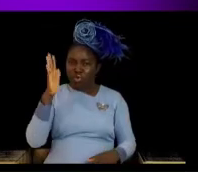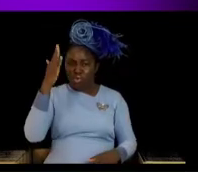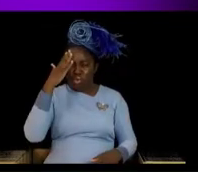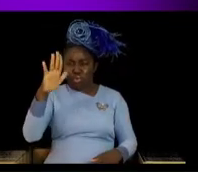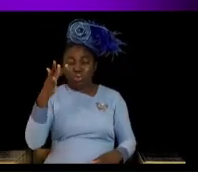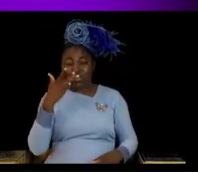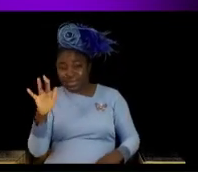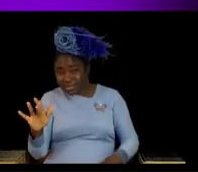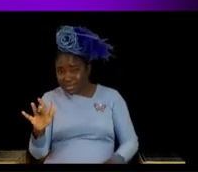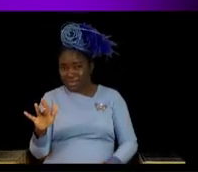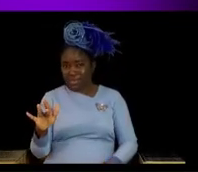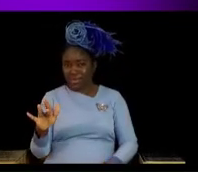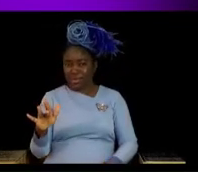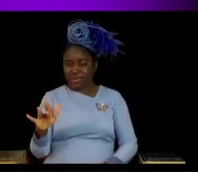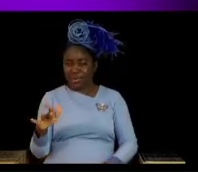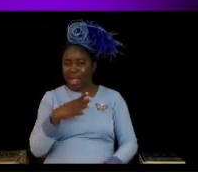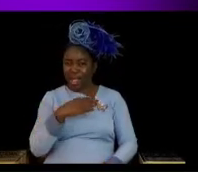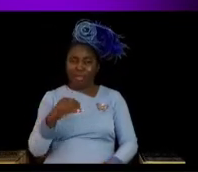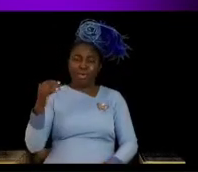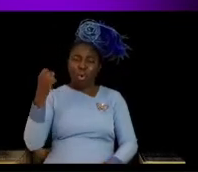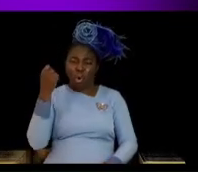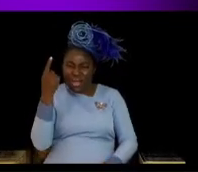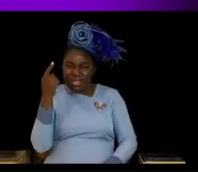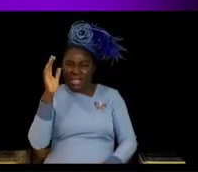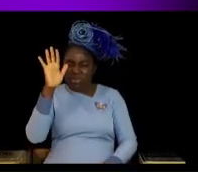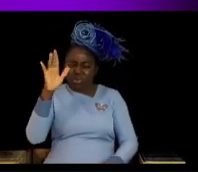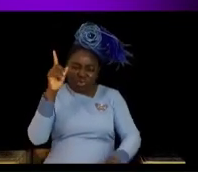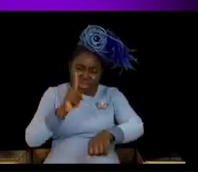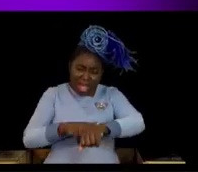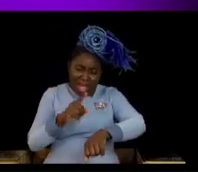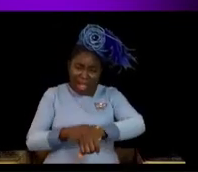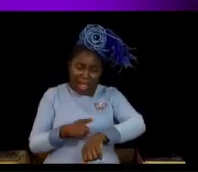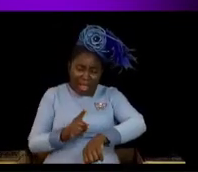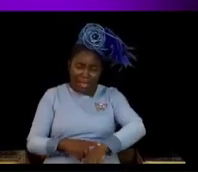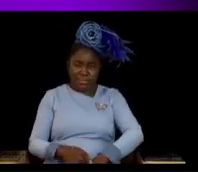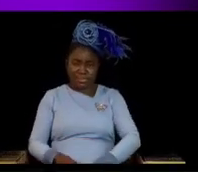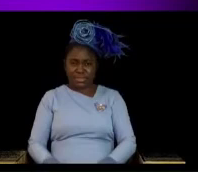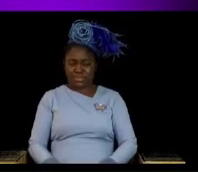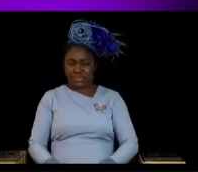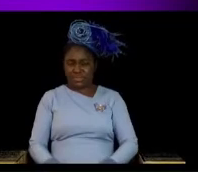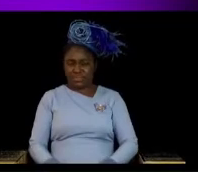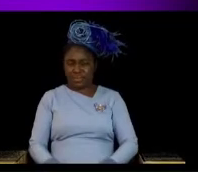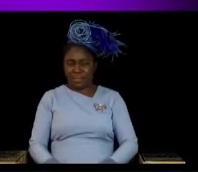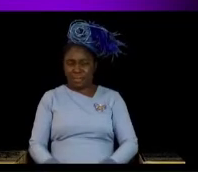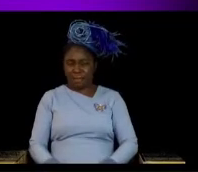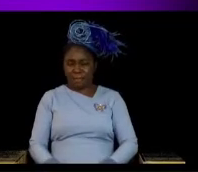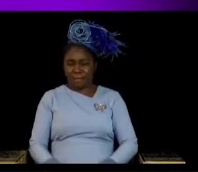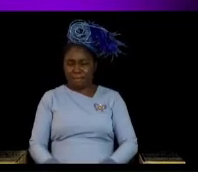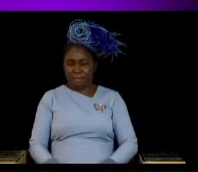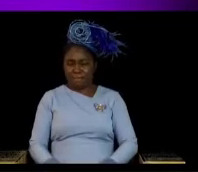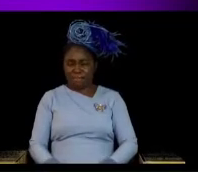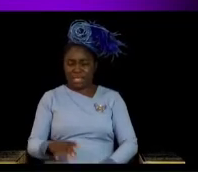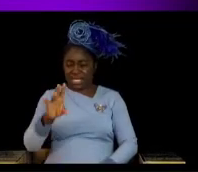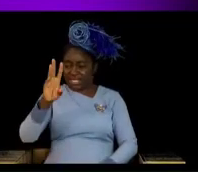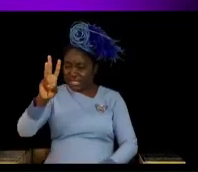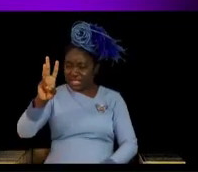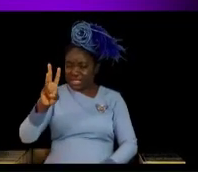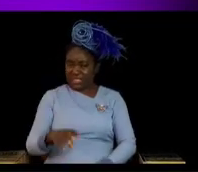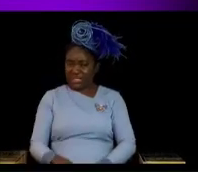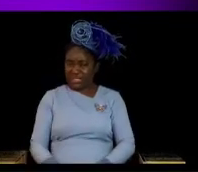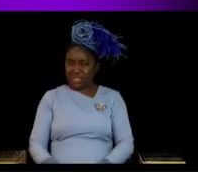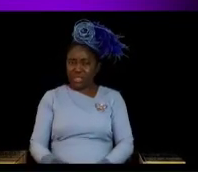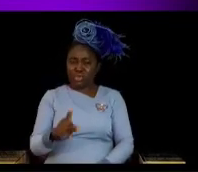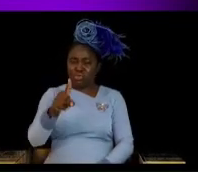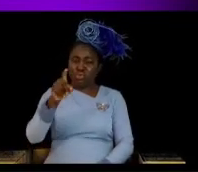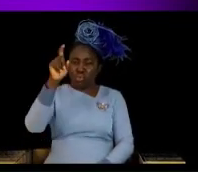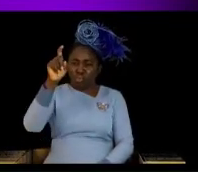destiny. Ikere lati mo ti ayan mo yin je. Five, you must understand the times and seasons. Ikarun oye ati akoko lati ye yin. Six, ikefa, you must be